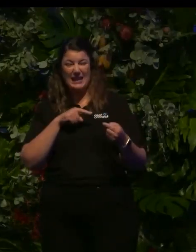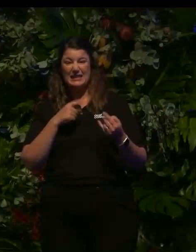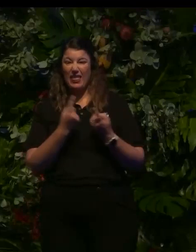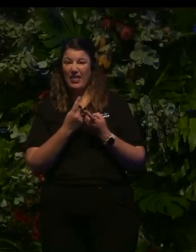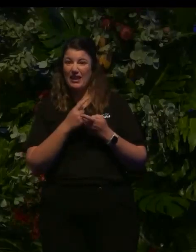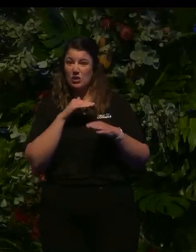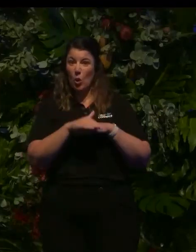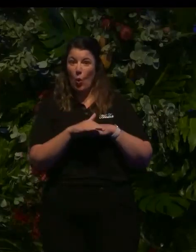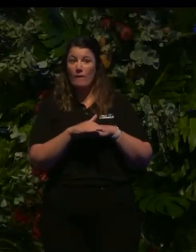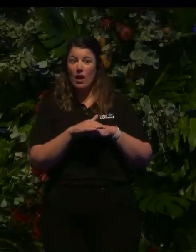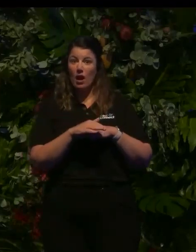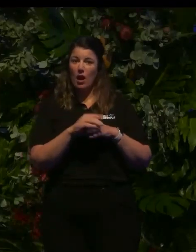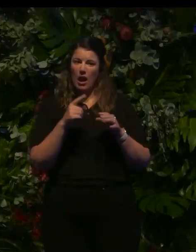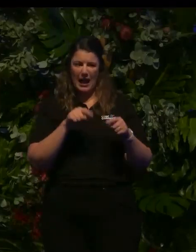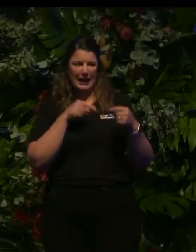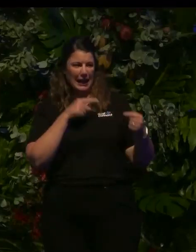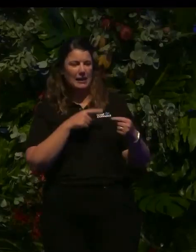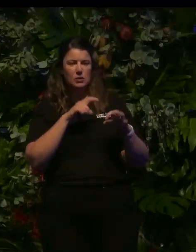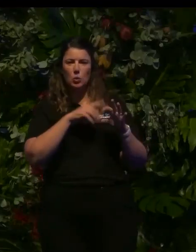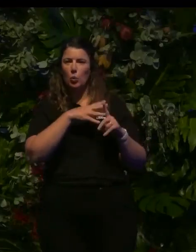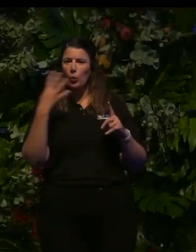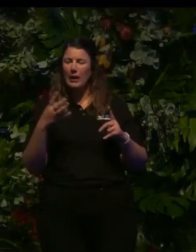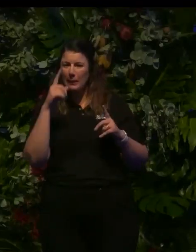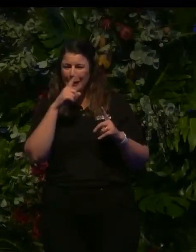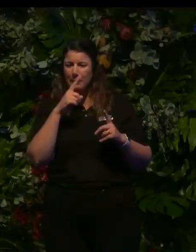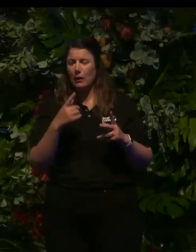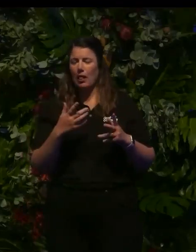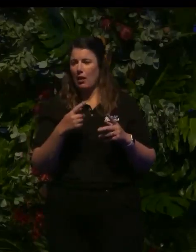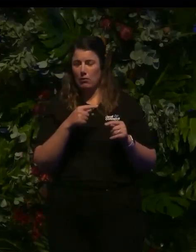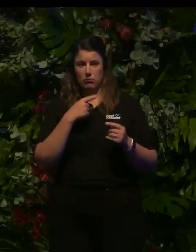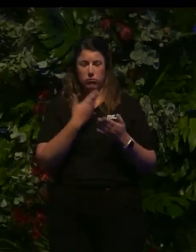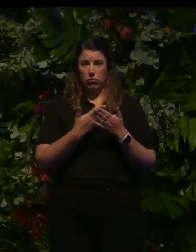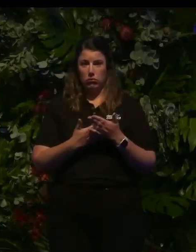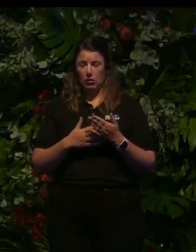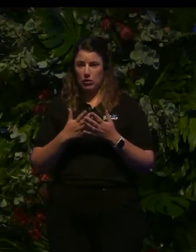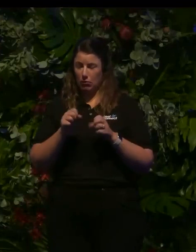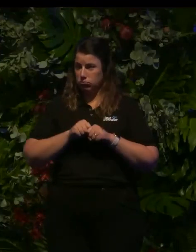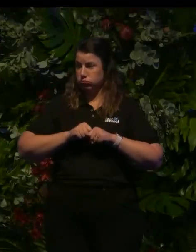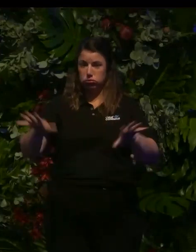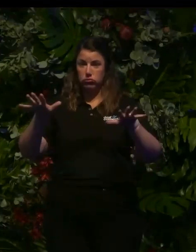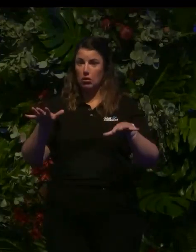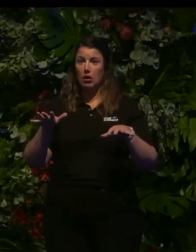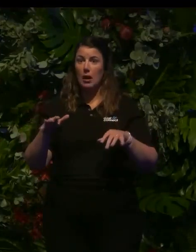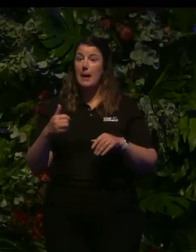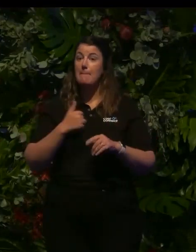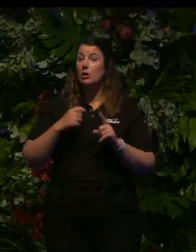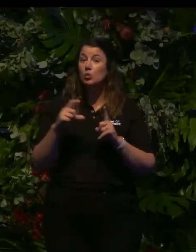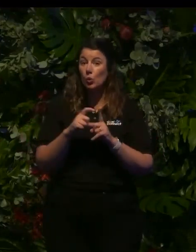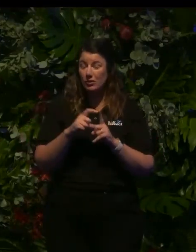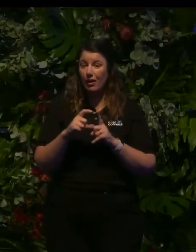things about going against LGBT people and his belief, blah, blah, blah. And my